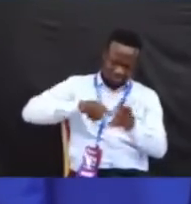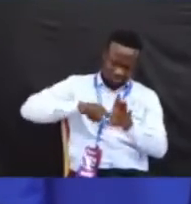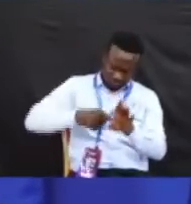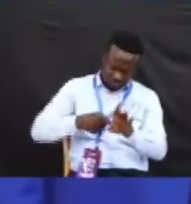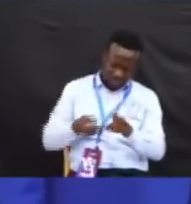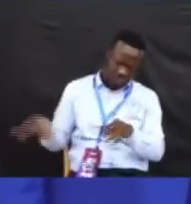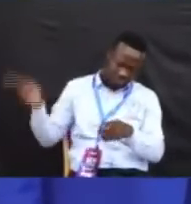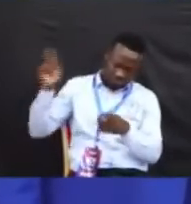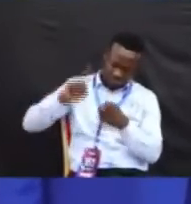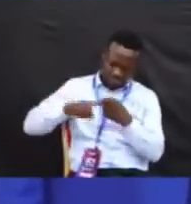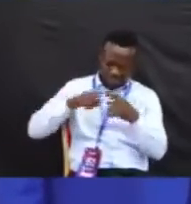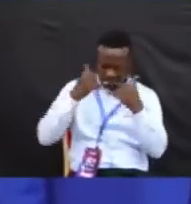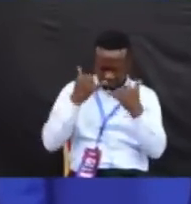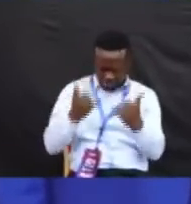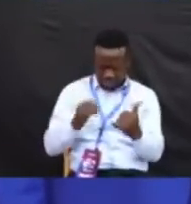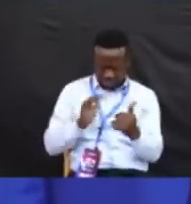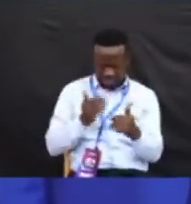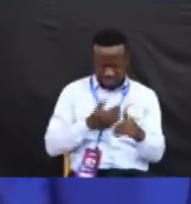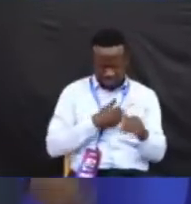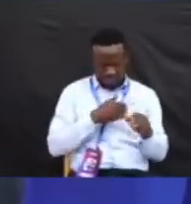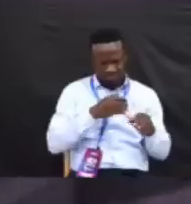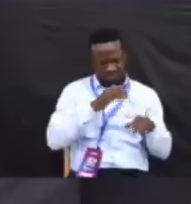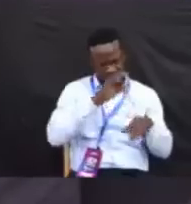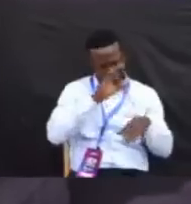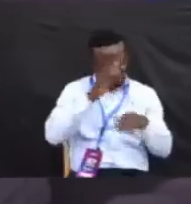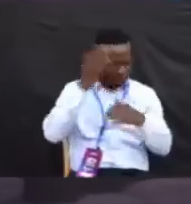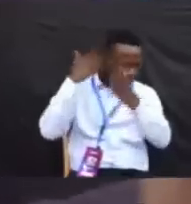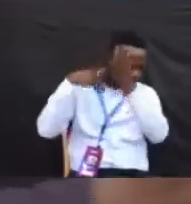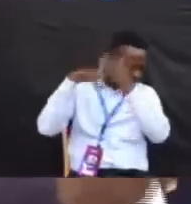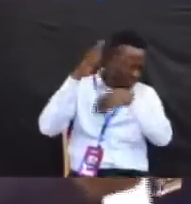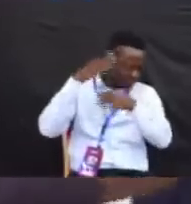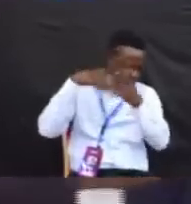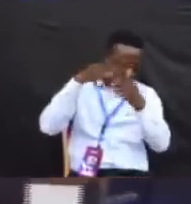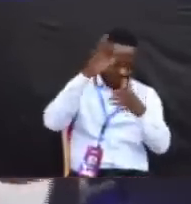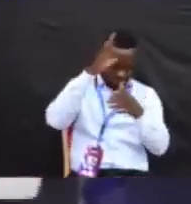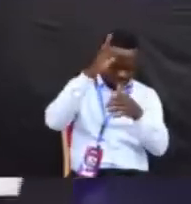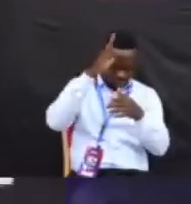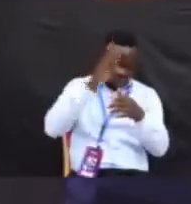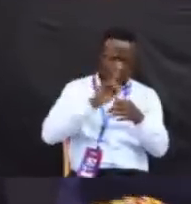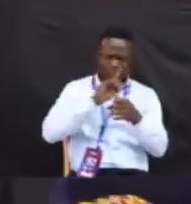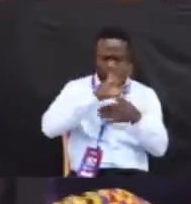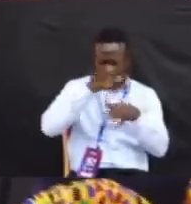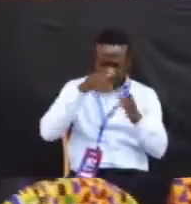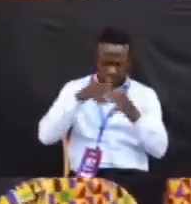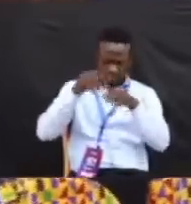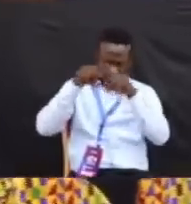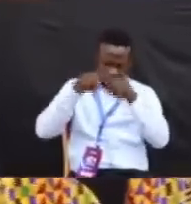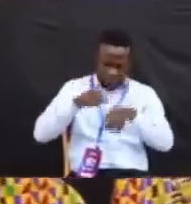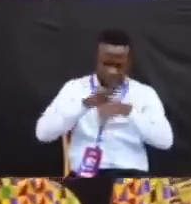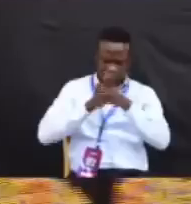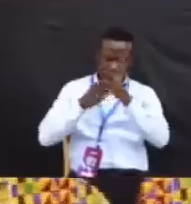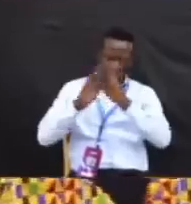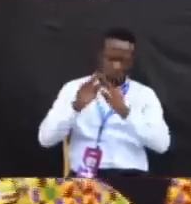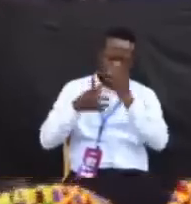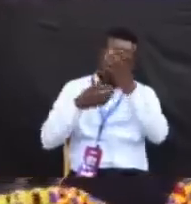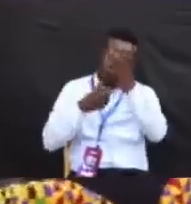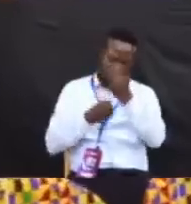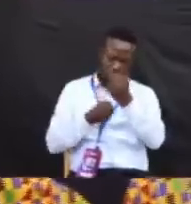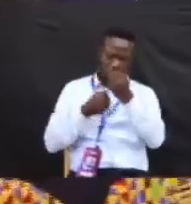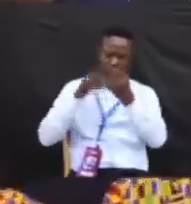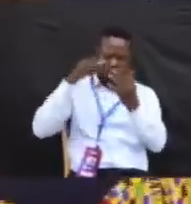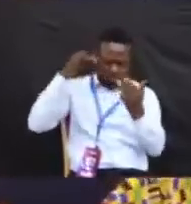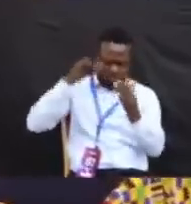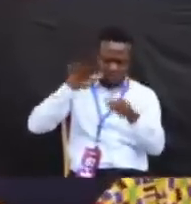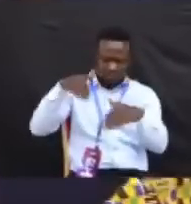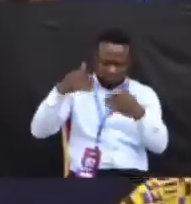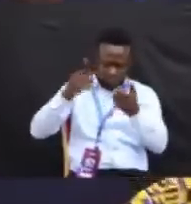God. Our fathers relied on him. Uh they placed their hopes on him. Uh they placed their trust on him.